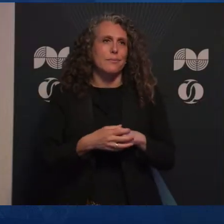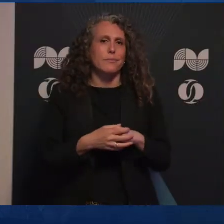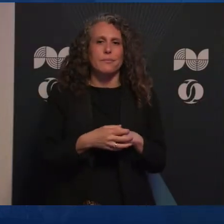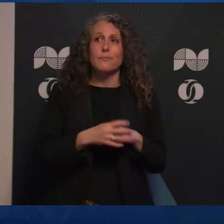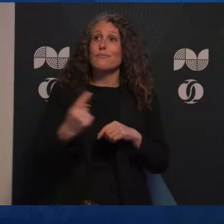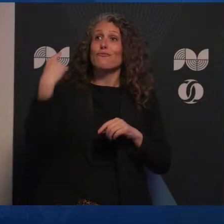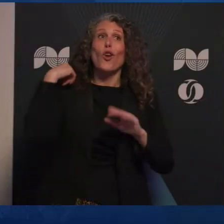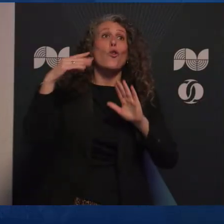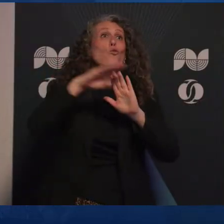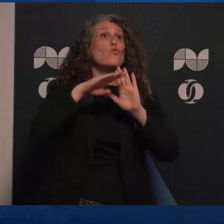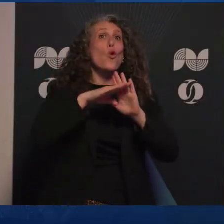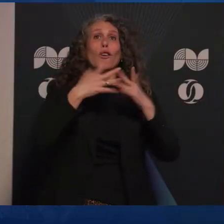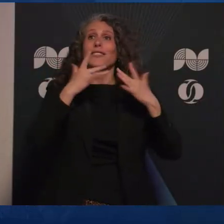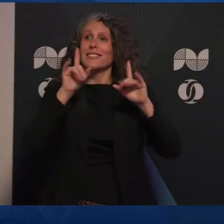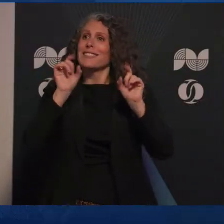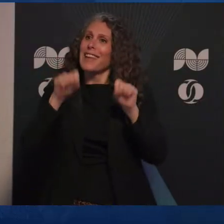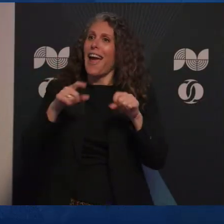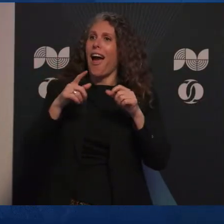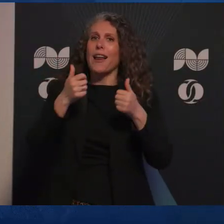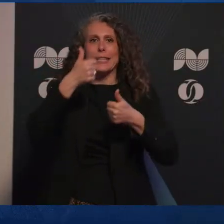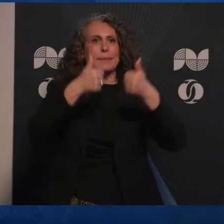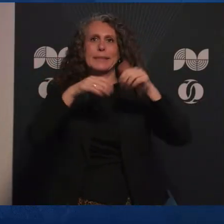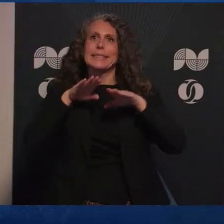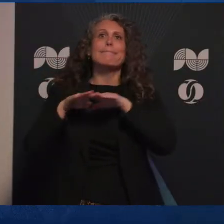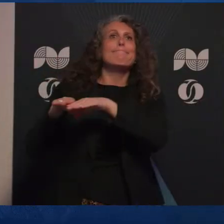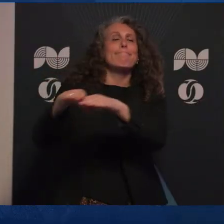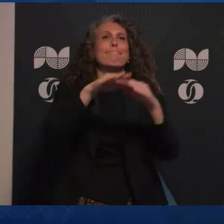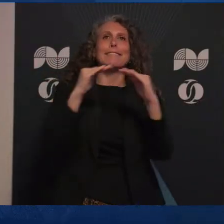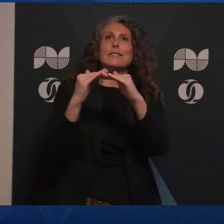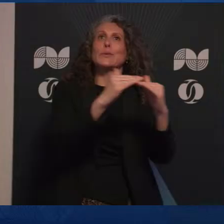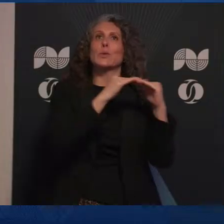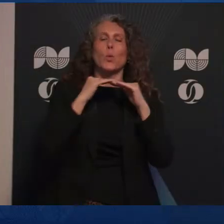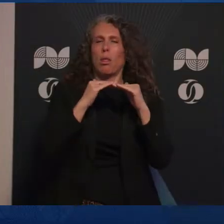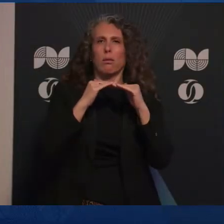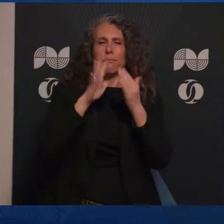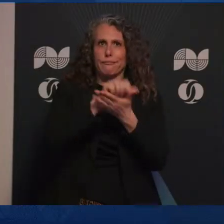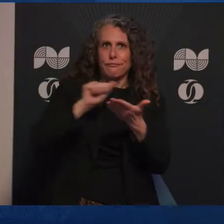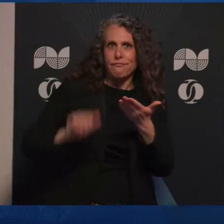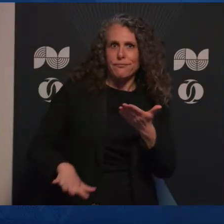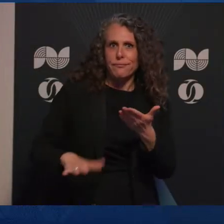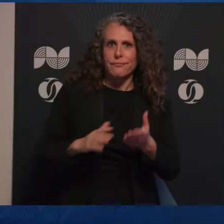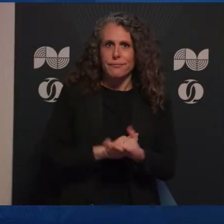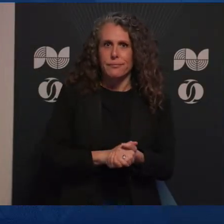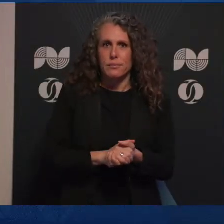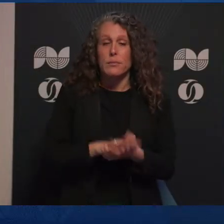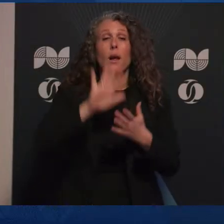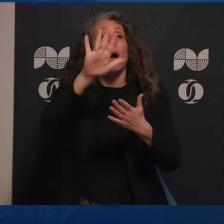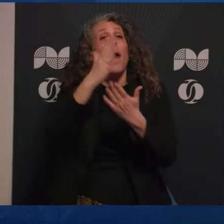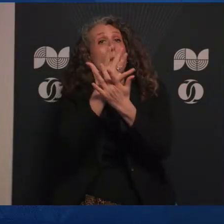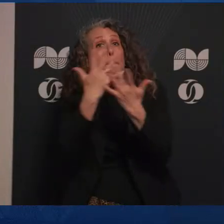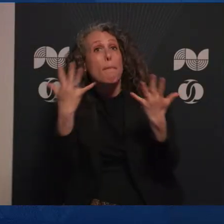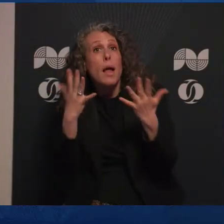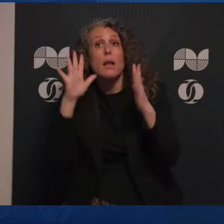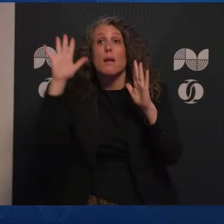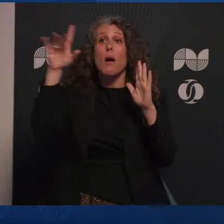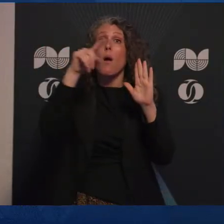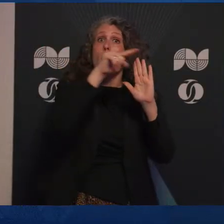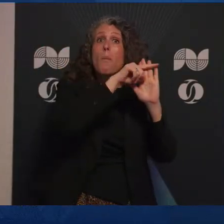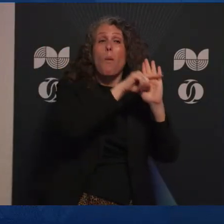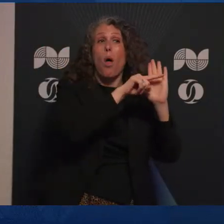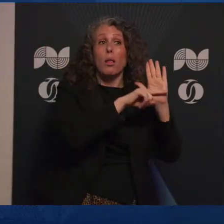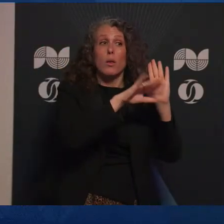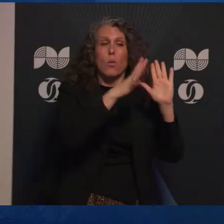level playing field. And now there's also a new rationale. A lot of industrial policy is driven by